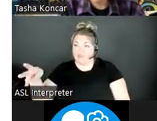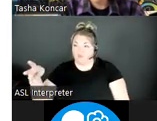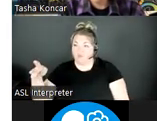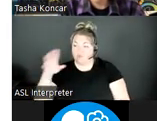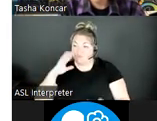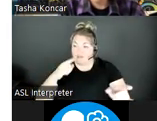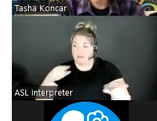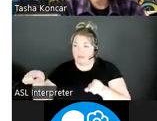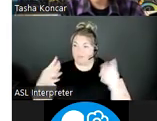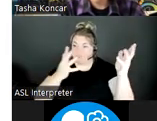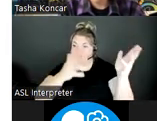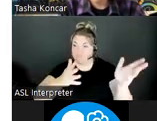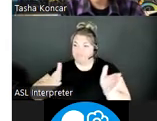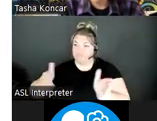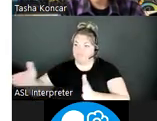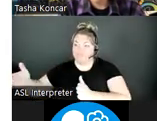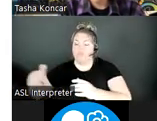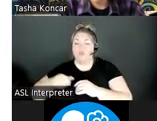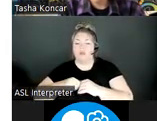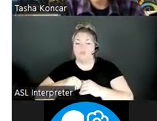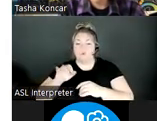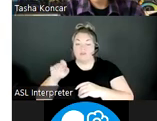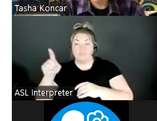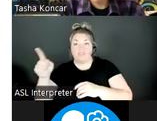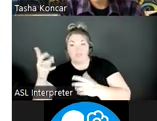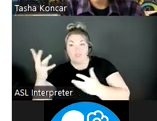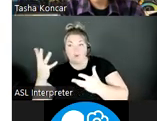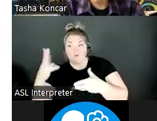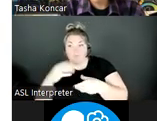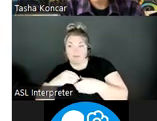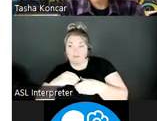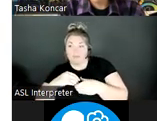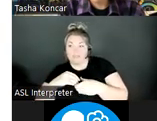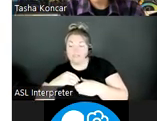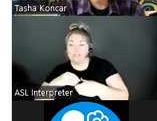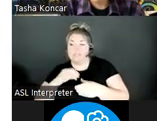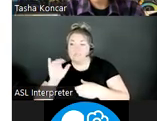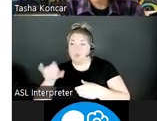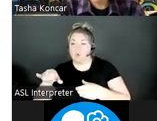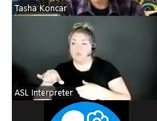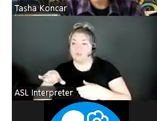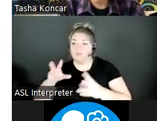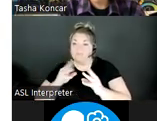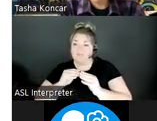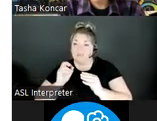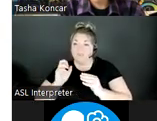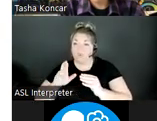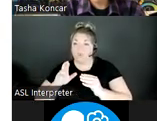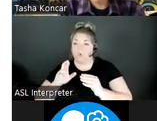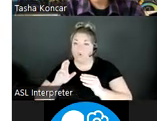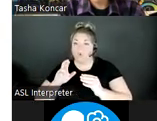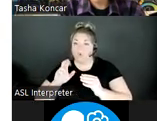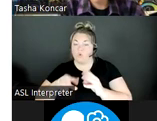going to happen, so that if they want to participate in those meetings or